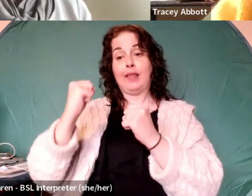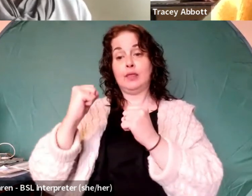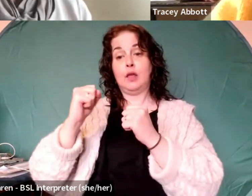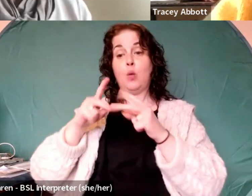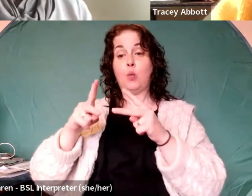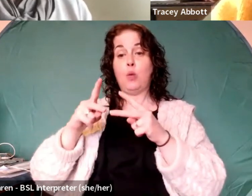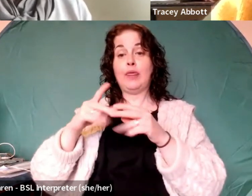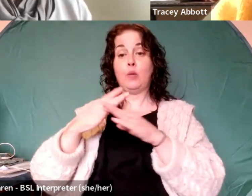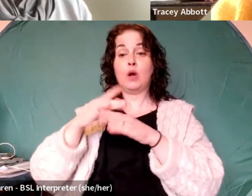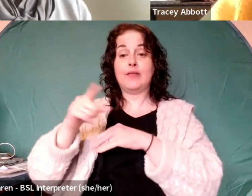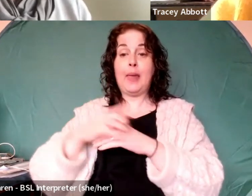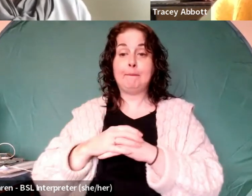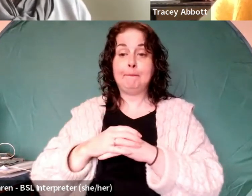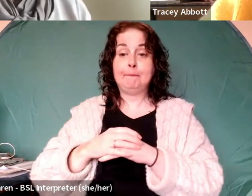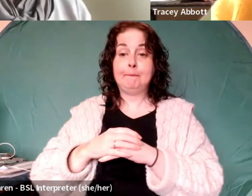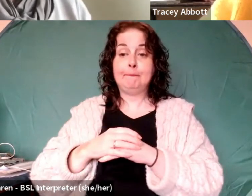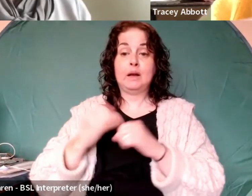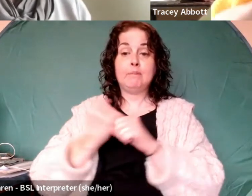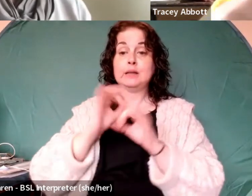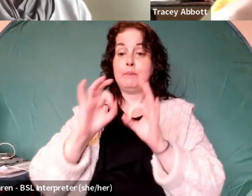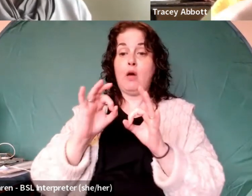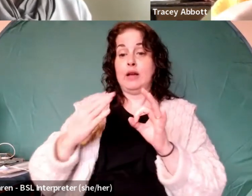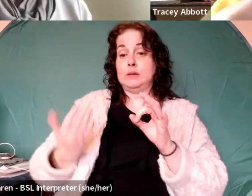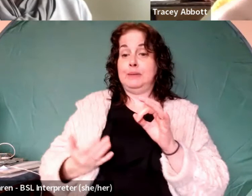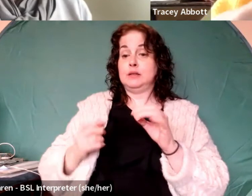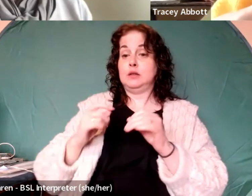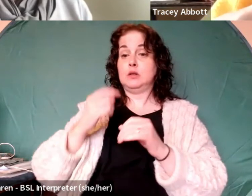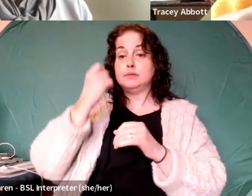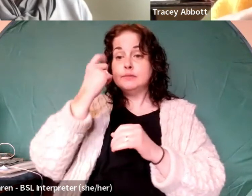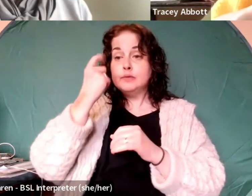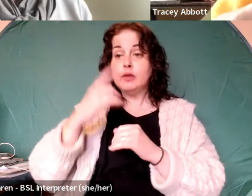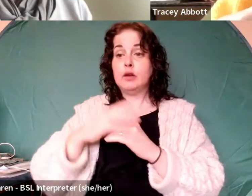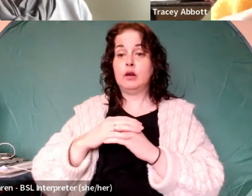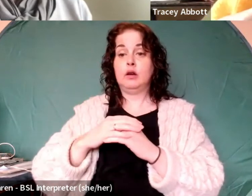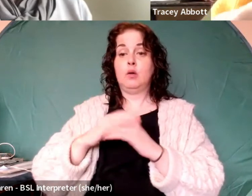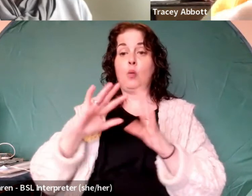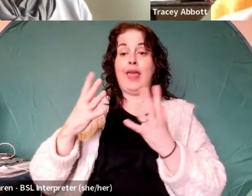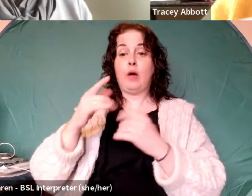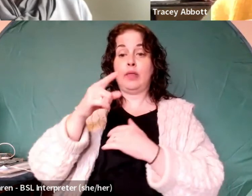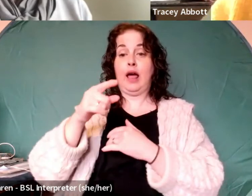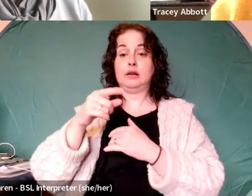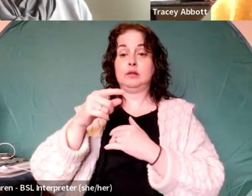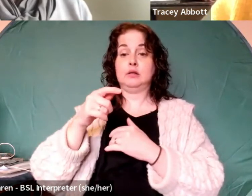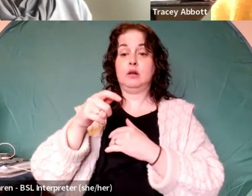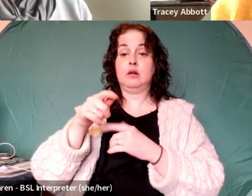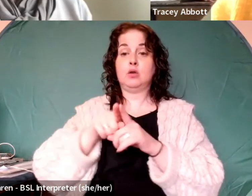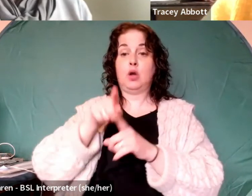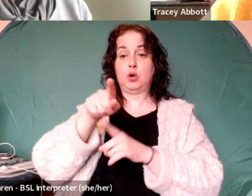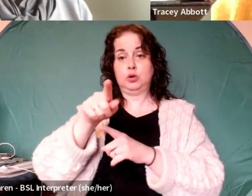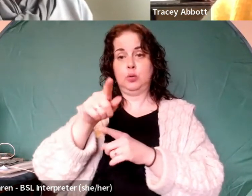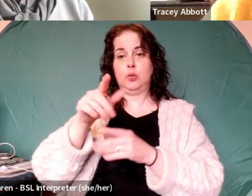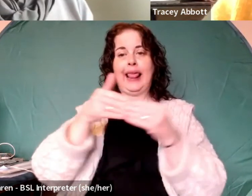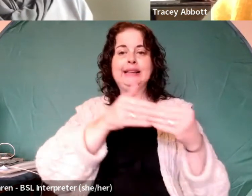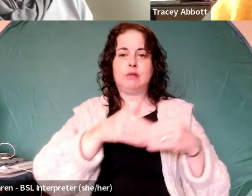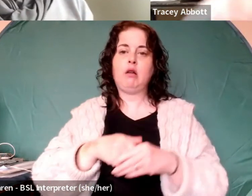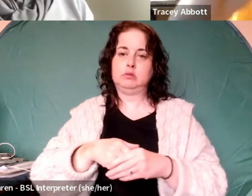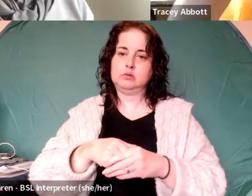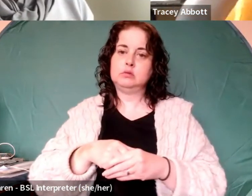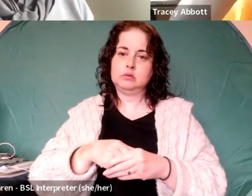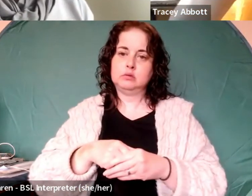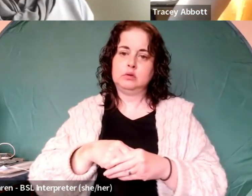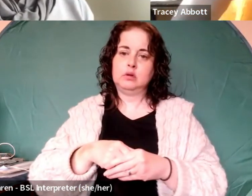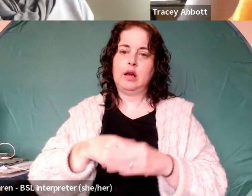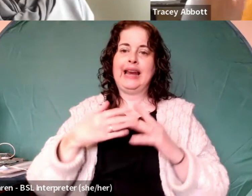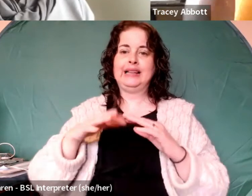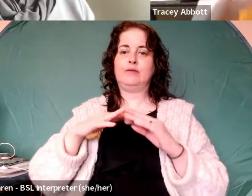works for them. It makes perfect business sense. But without blowing smoke, that also comes down to you as a leader, because unless it comes